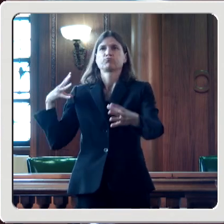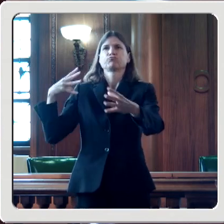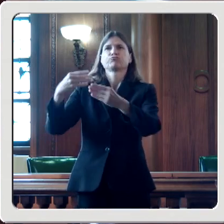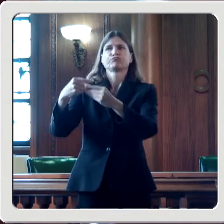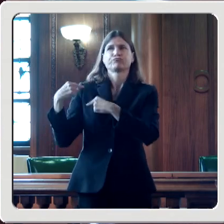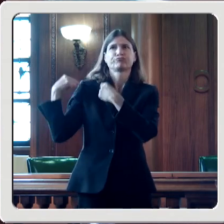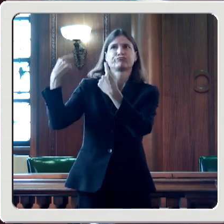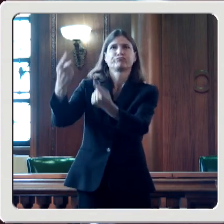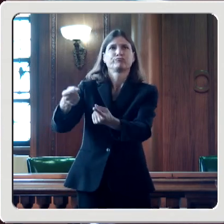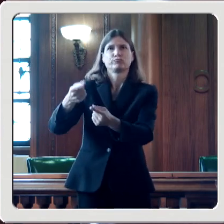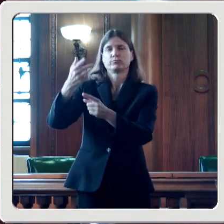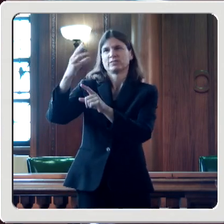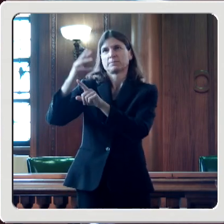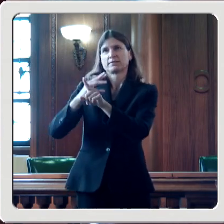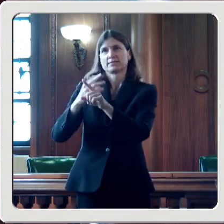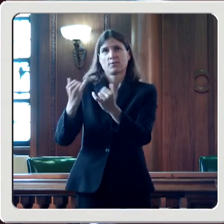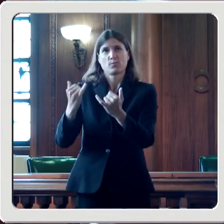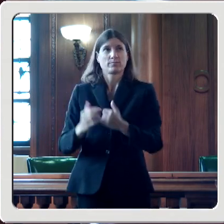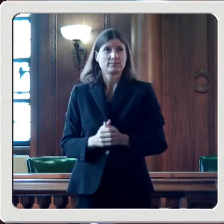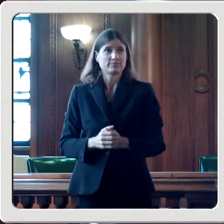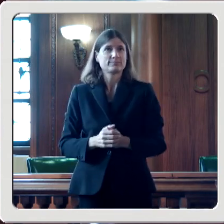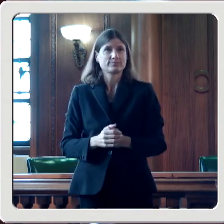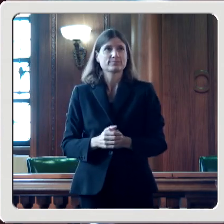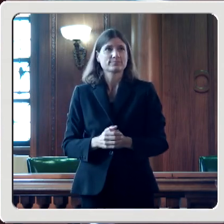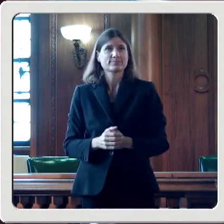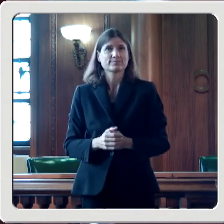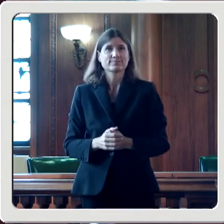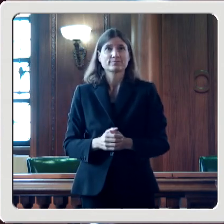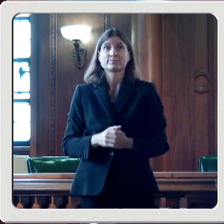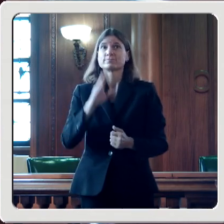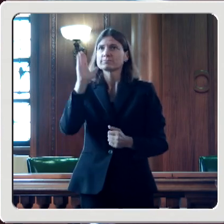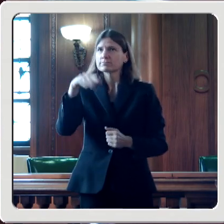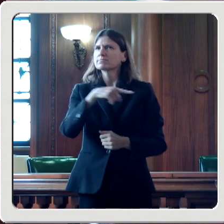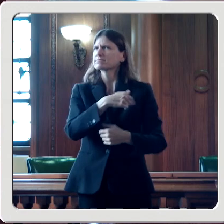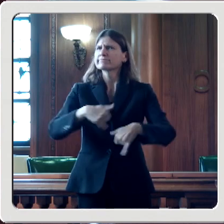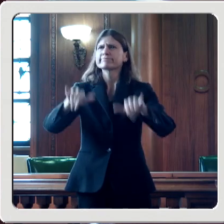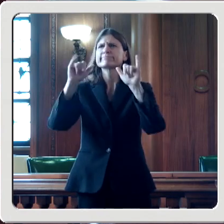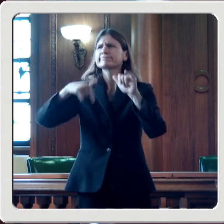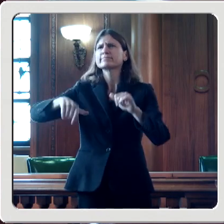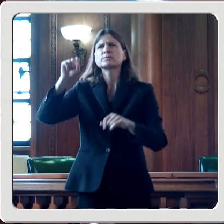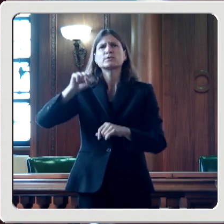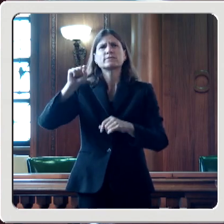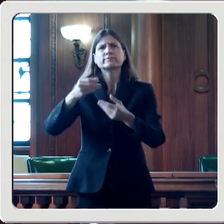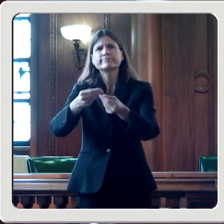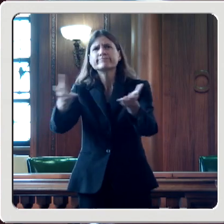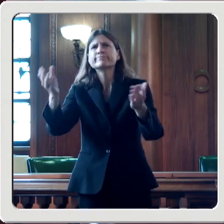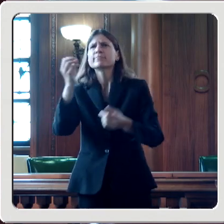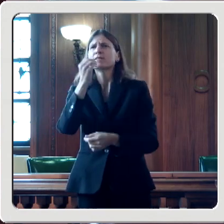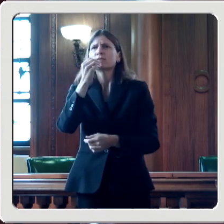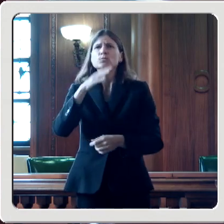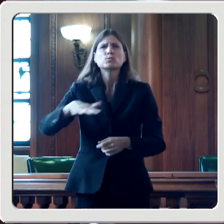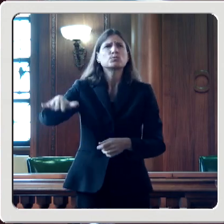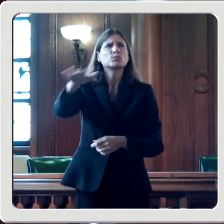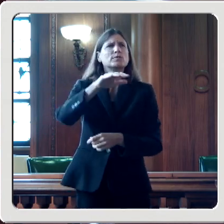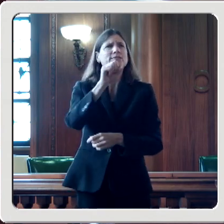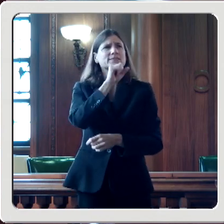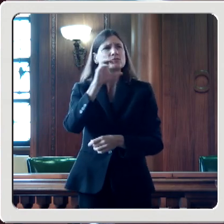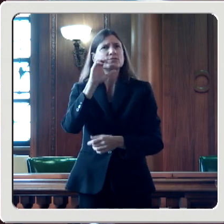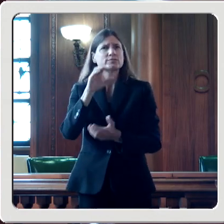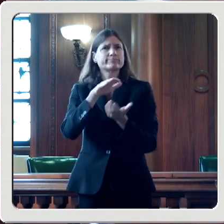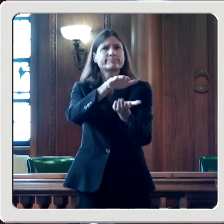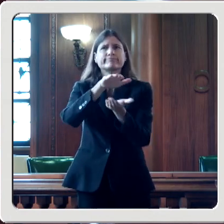56.57%. We continue to deliver our meals to seniors who are in need, and we're well over